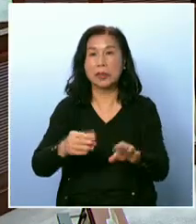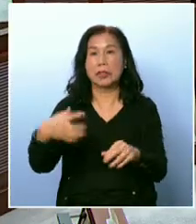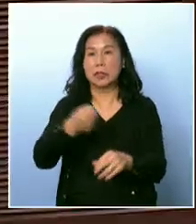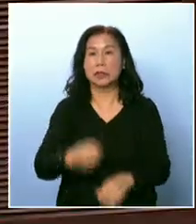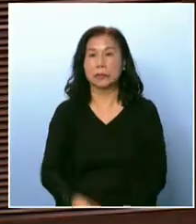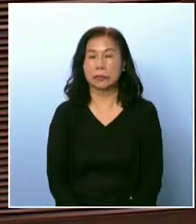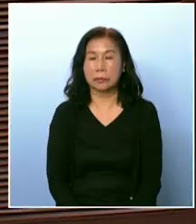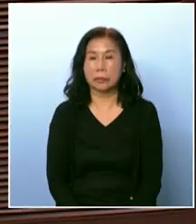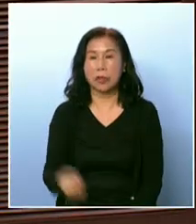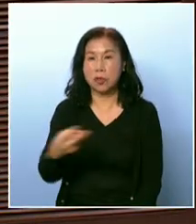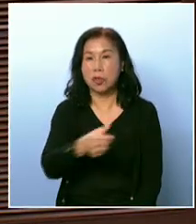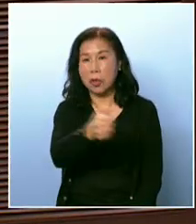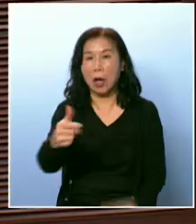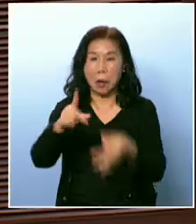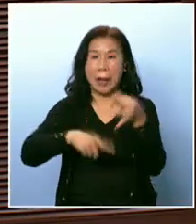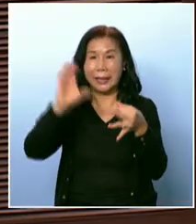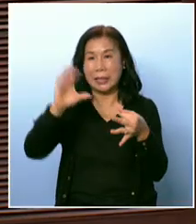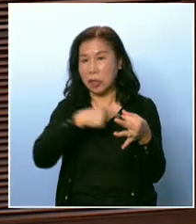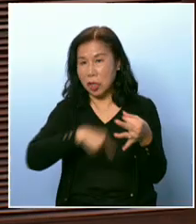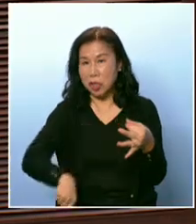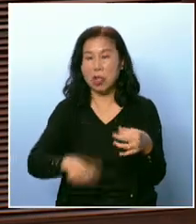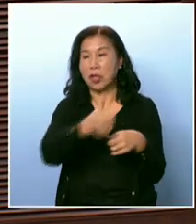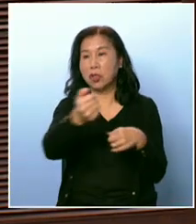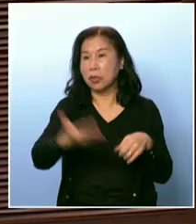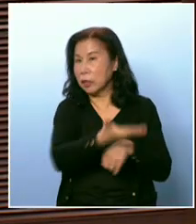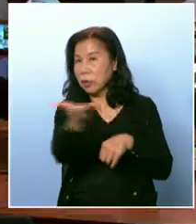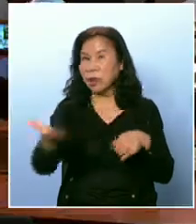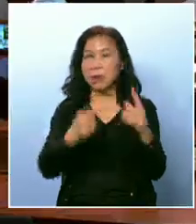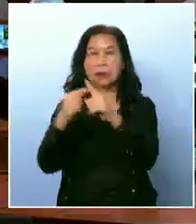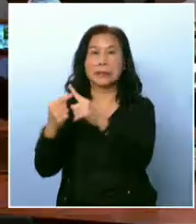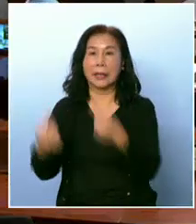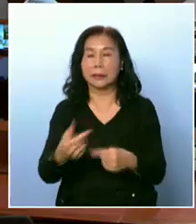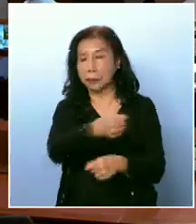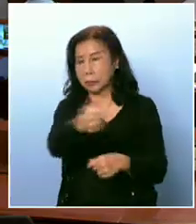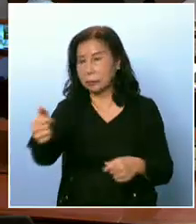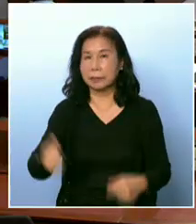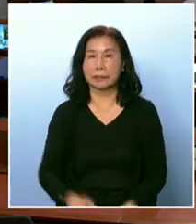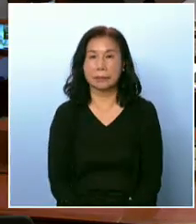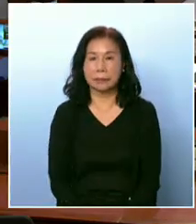Lee on being elected as the LegCo president. And thank you, Mr. Ronick Chan. Thank you all.